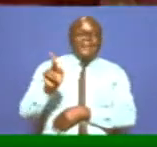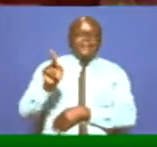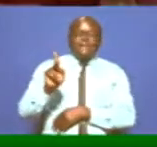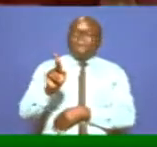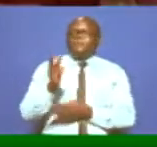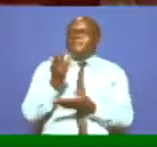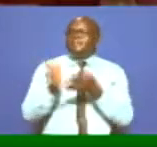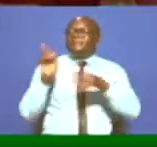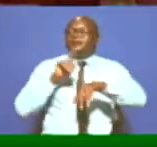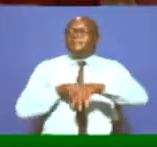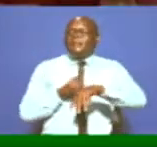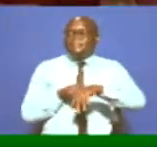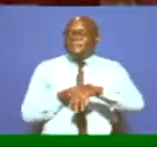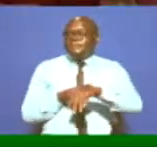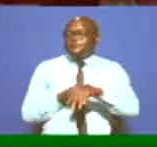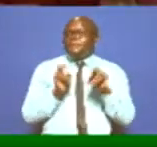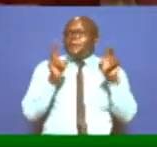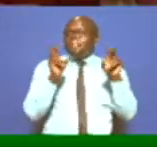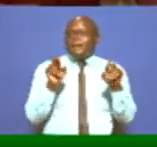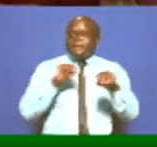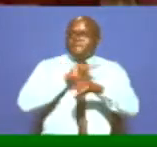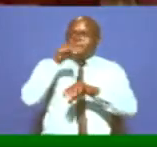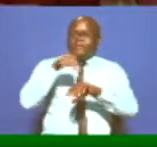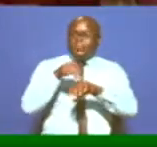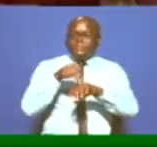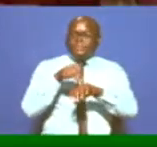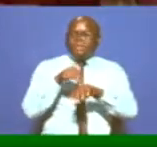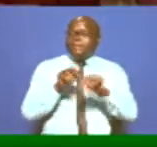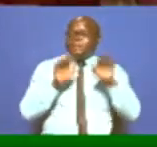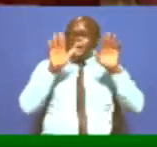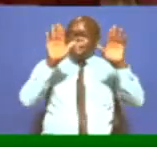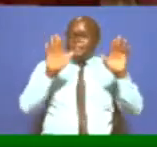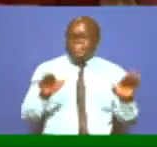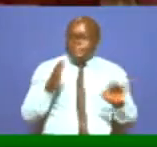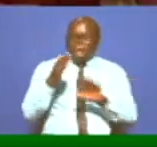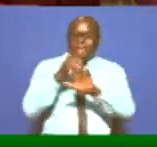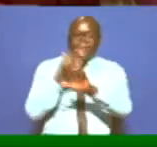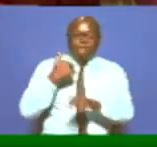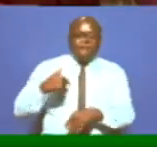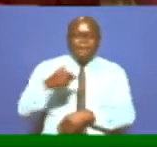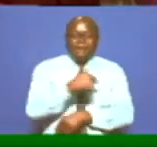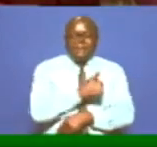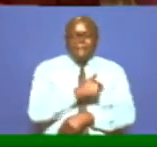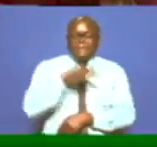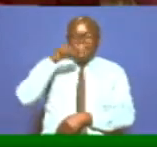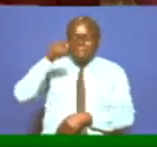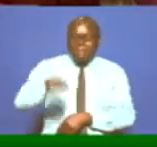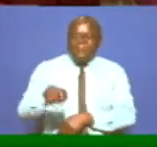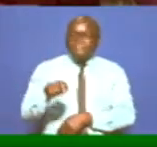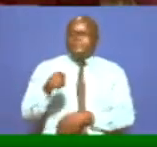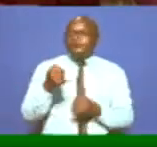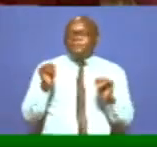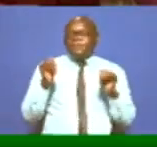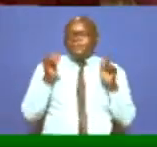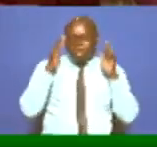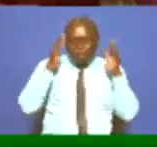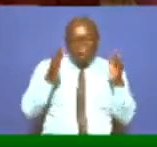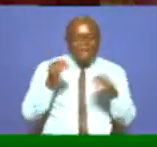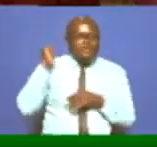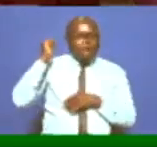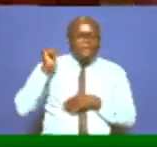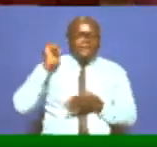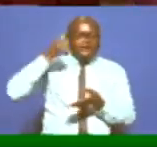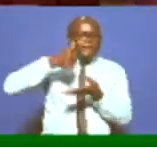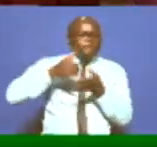times when matters of national importance are before us that we should strive to remove politics so that we